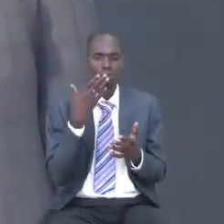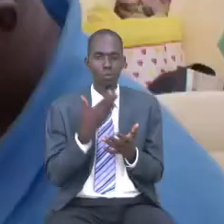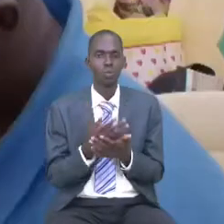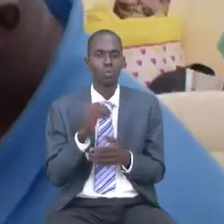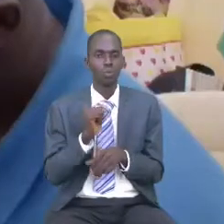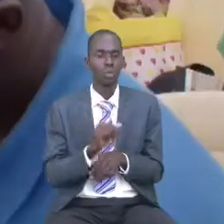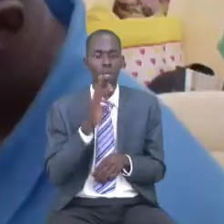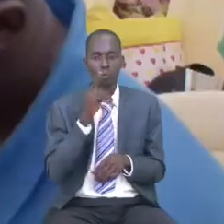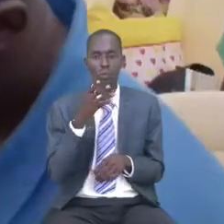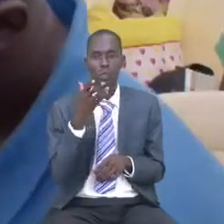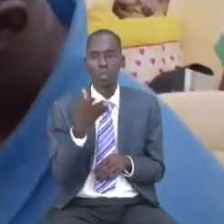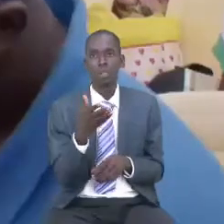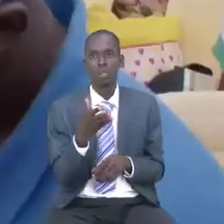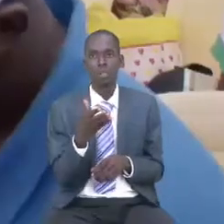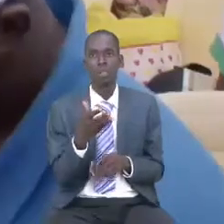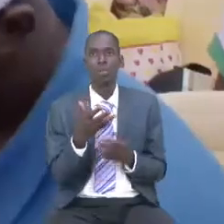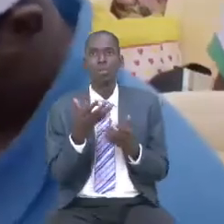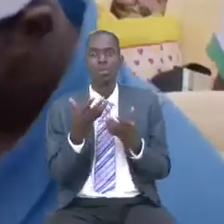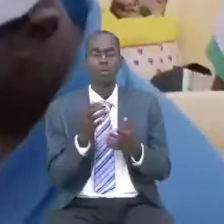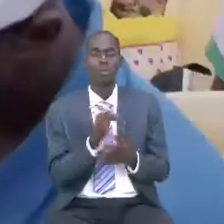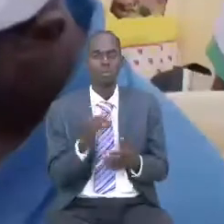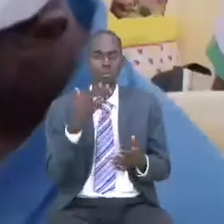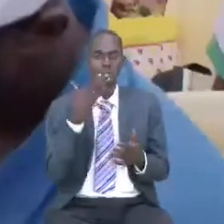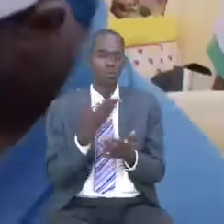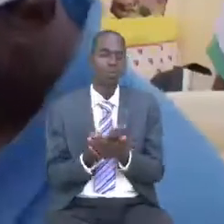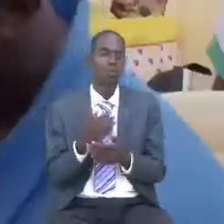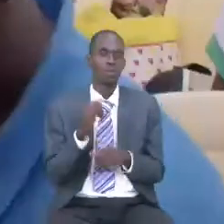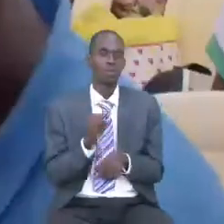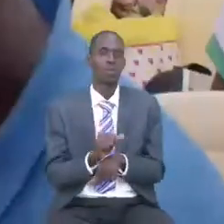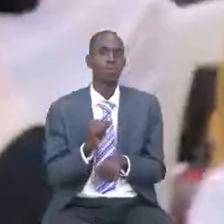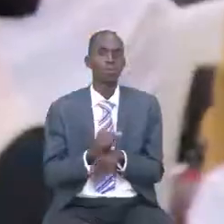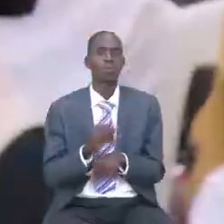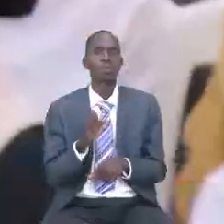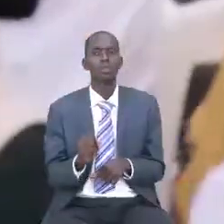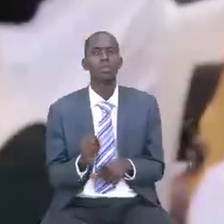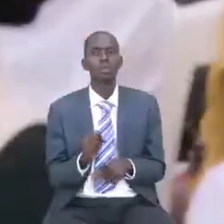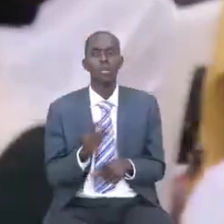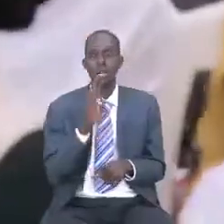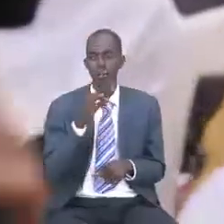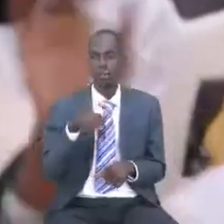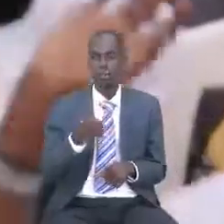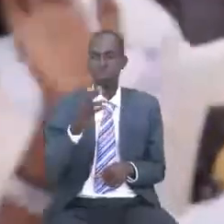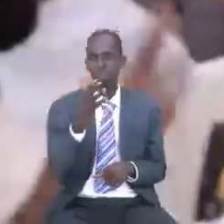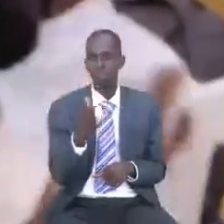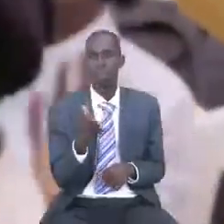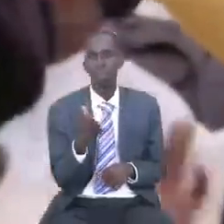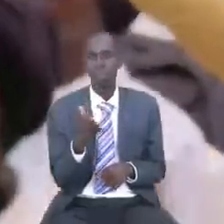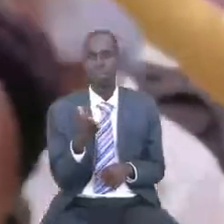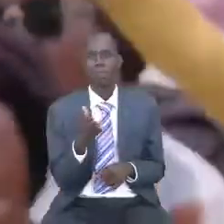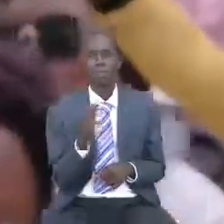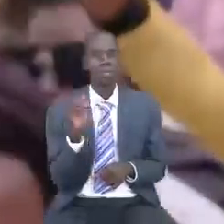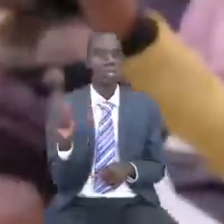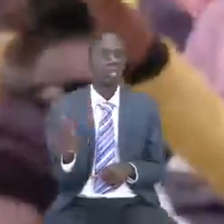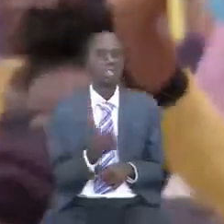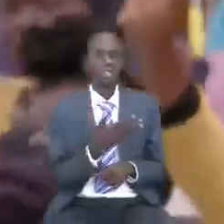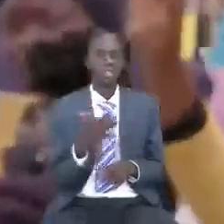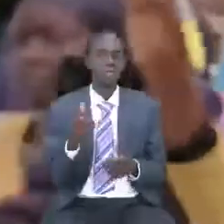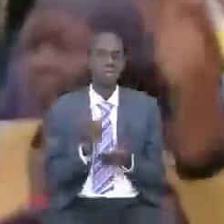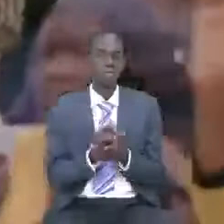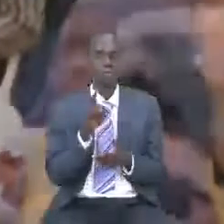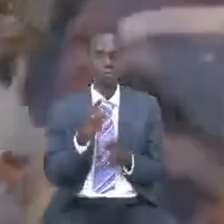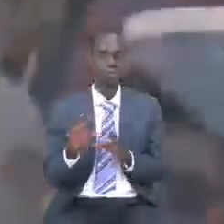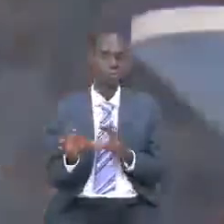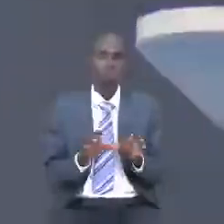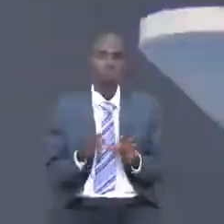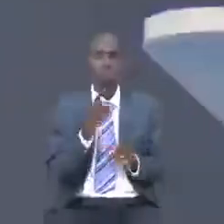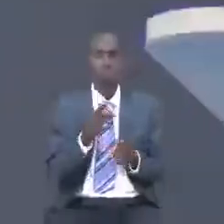there? Zealous of good works. Are you still there? Anything you do, you